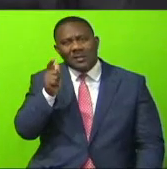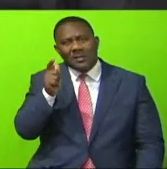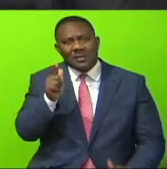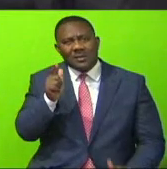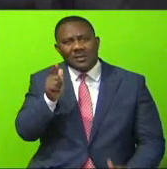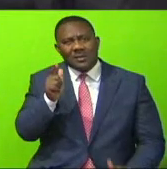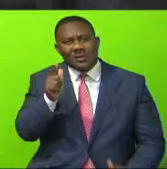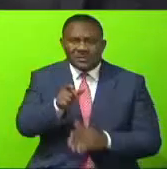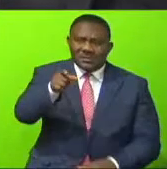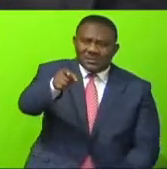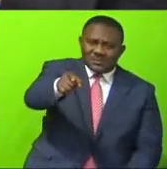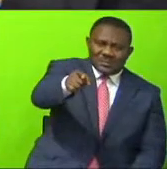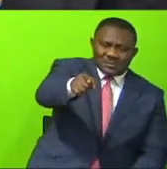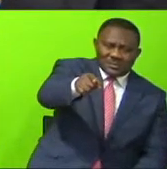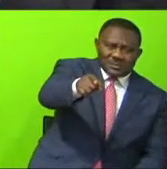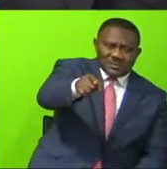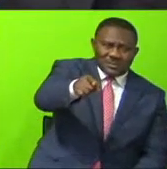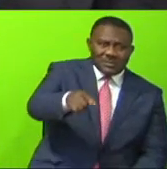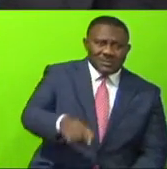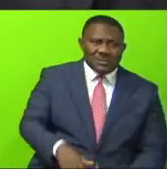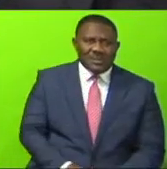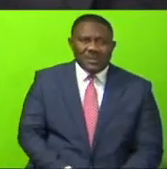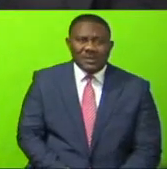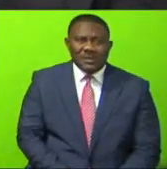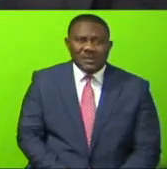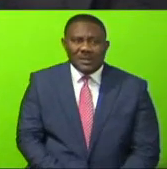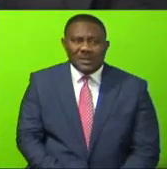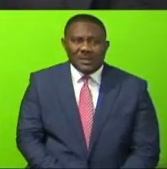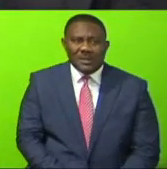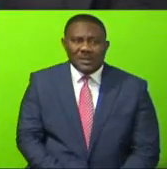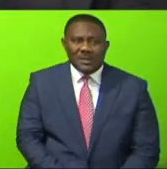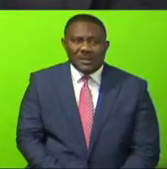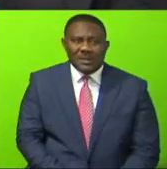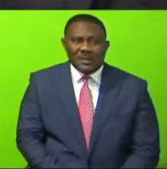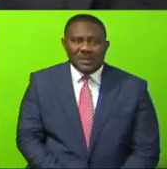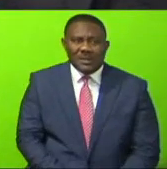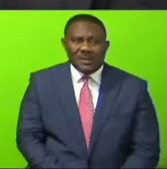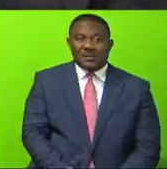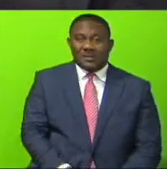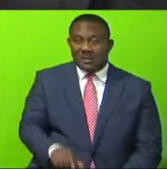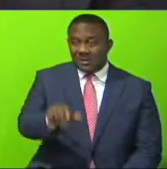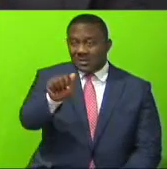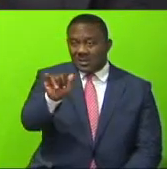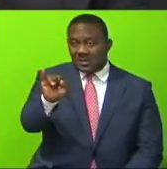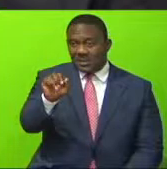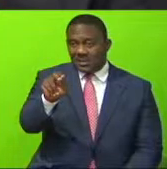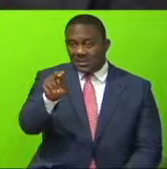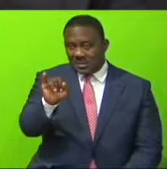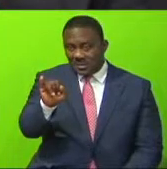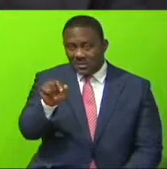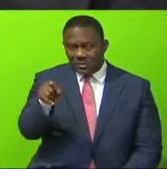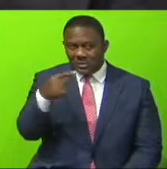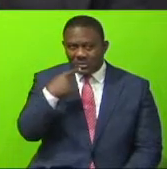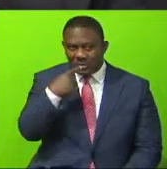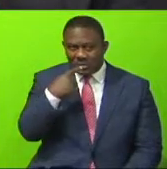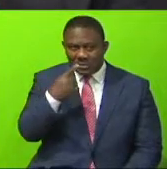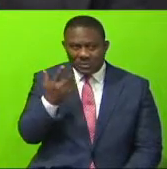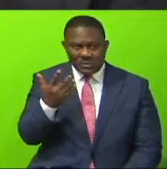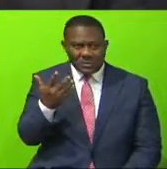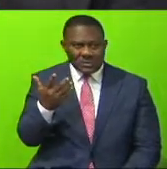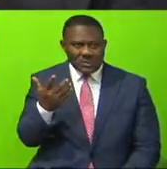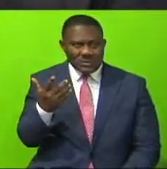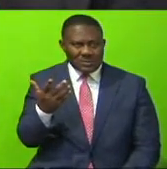my dear brother, the lecturer in law, what's his name? Aini, you are saying that there is no